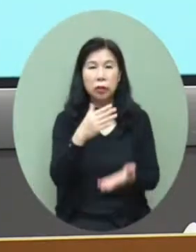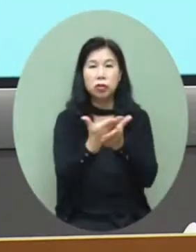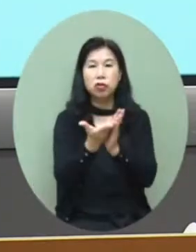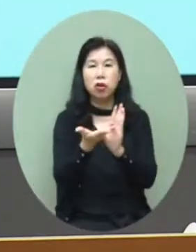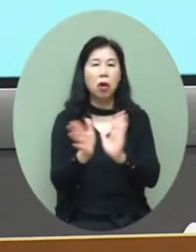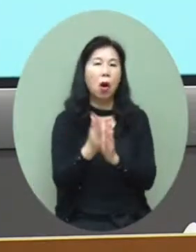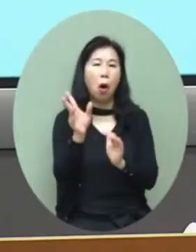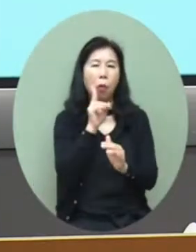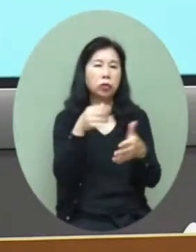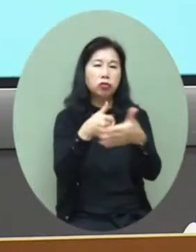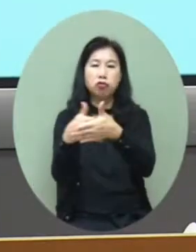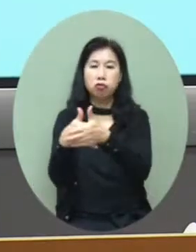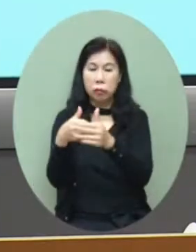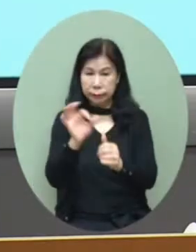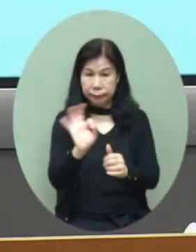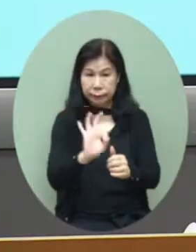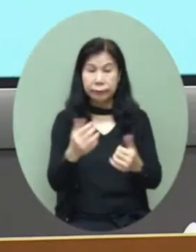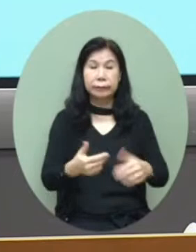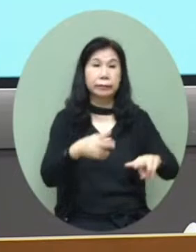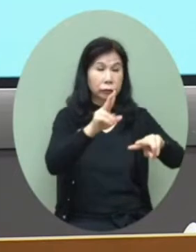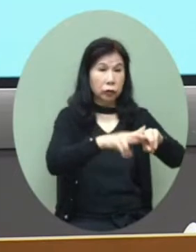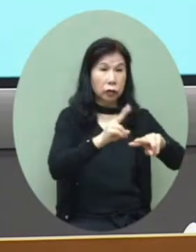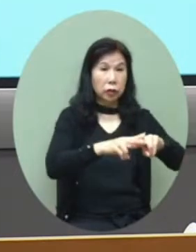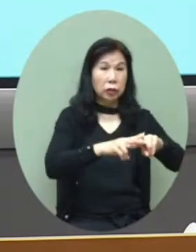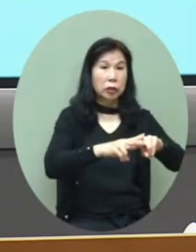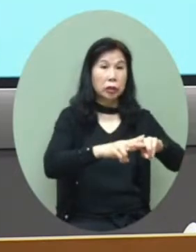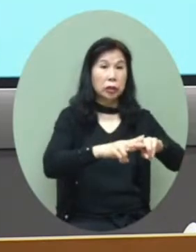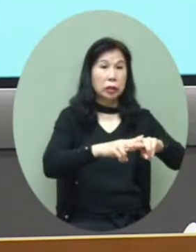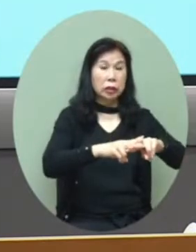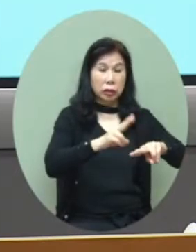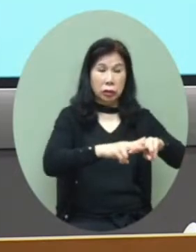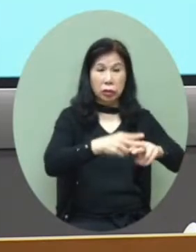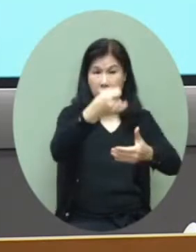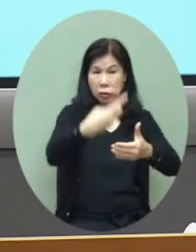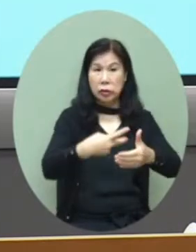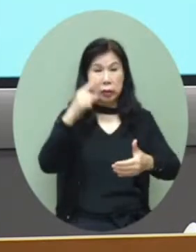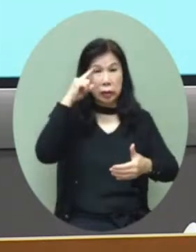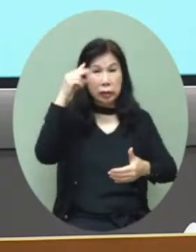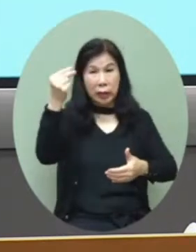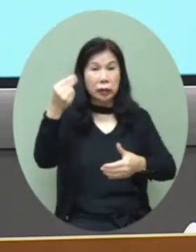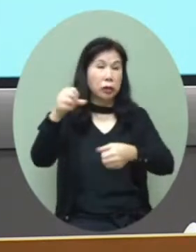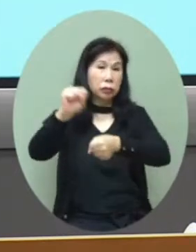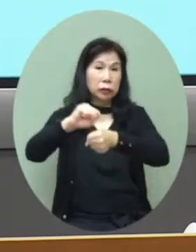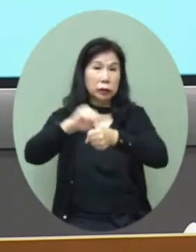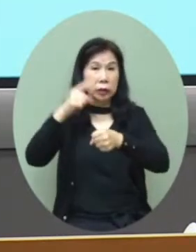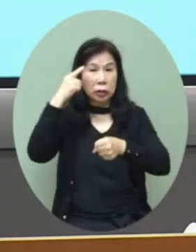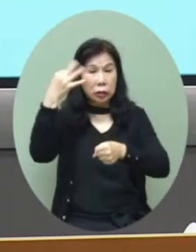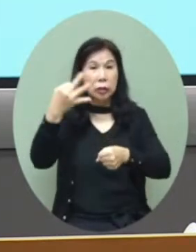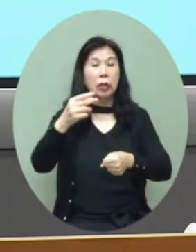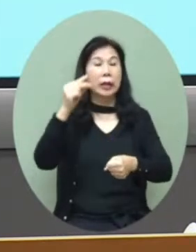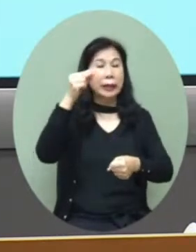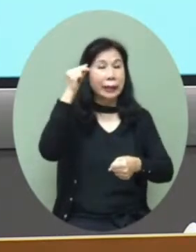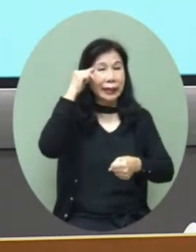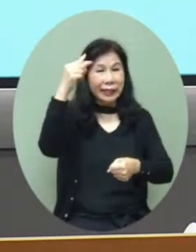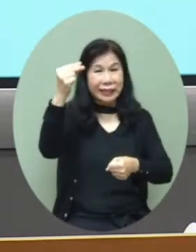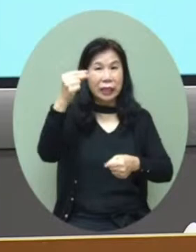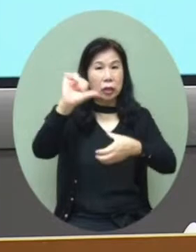other words, 7 days in designated hotels and 3 days for surveillance. We'll respect